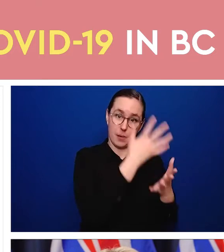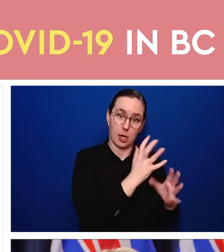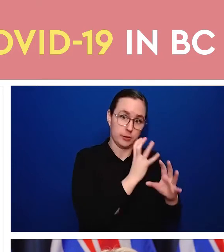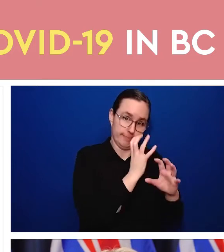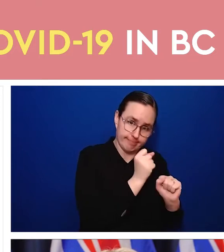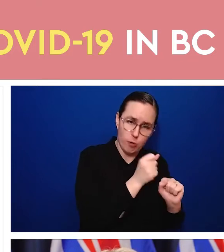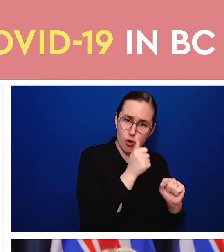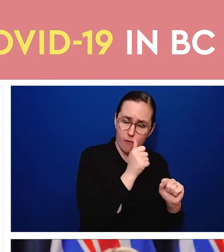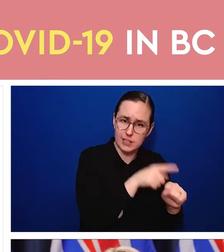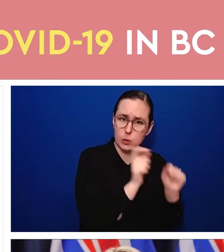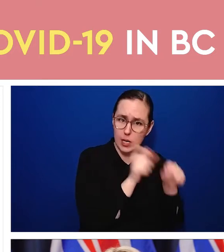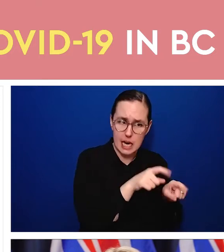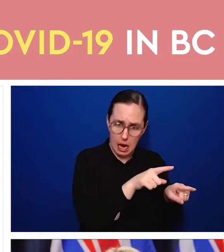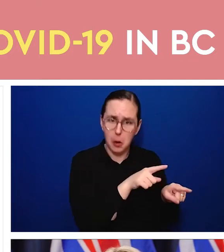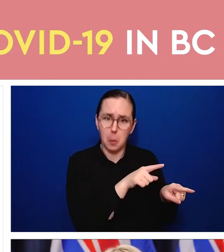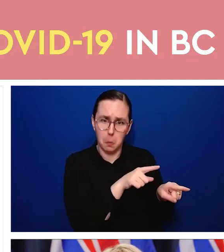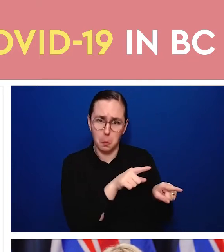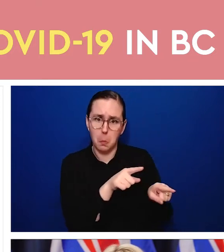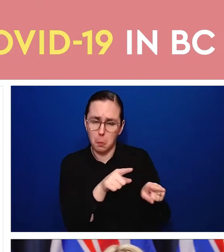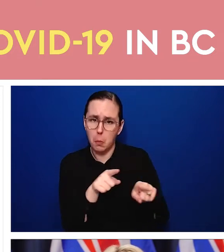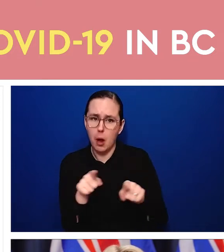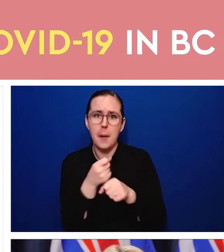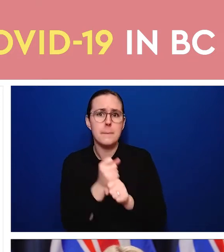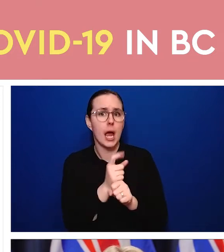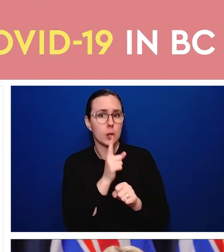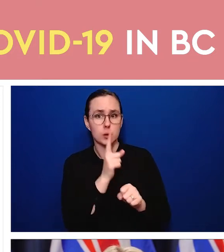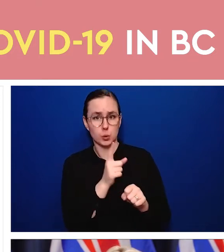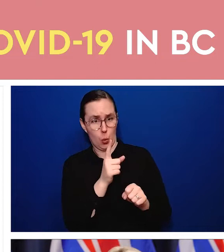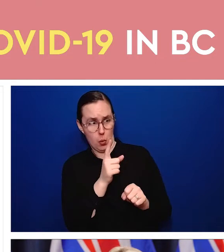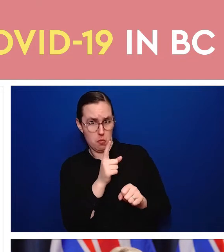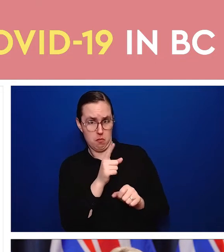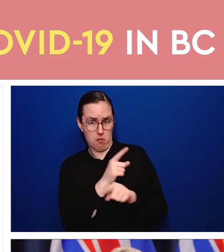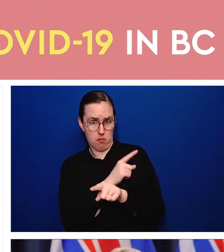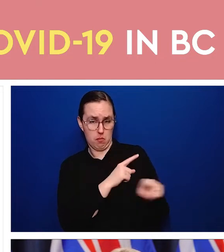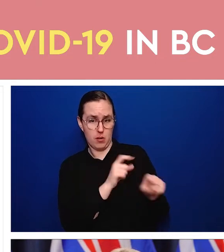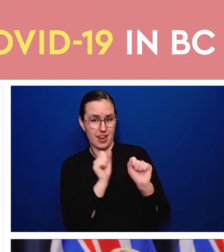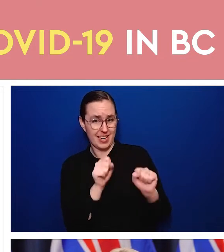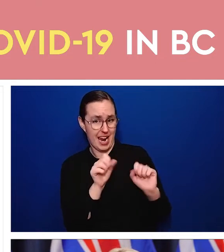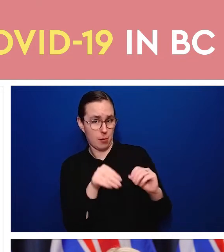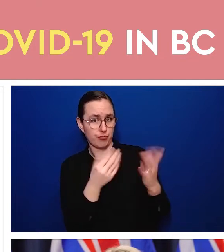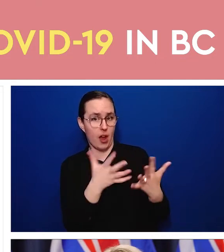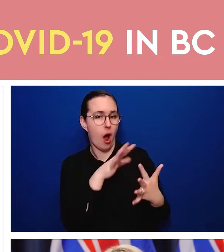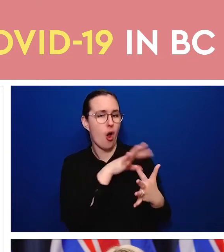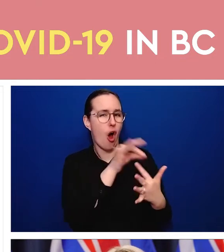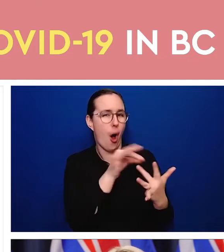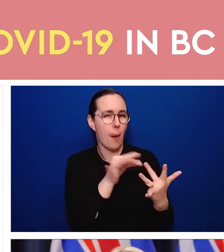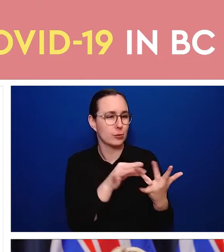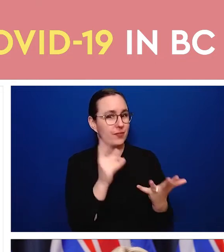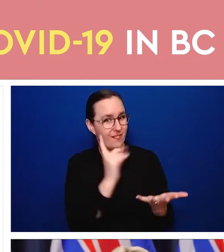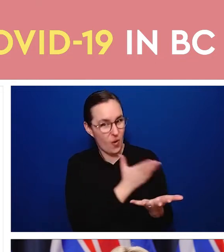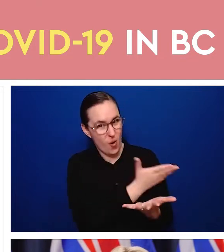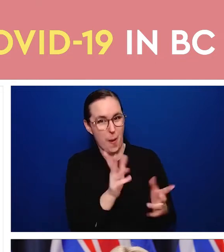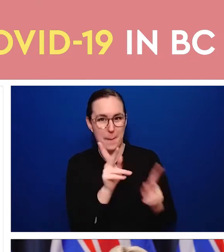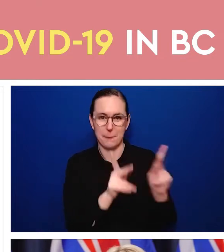sure that we had the ability to provide options to people in the regulated health professions, including the new